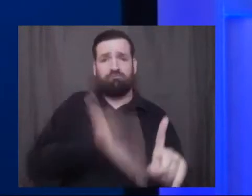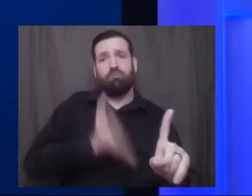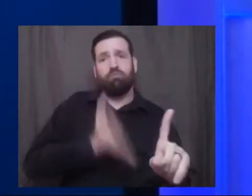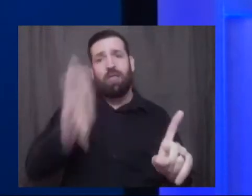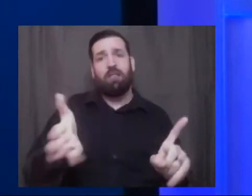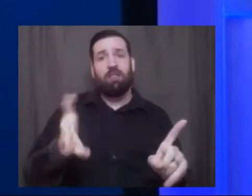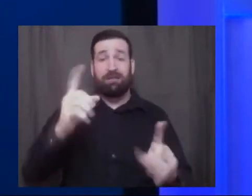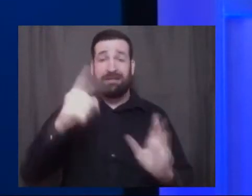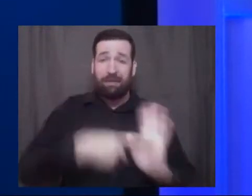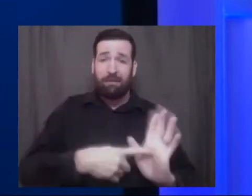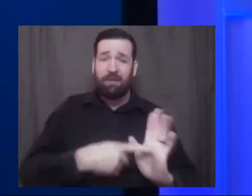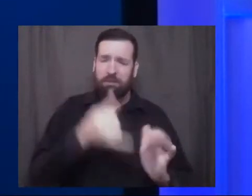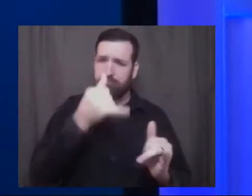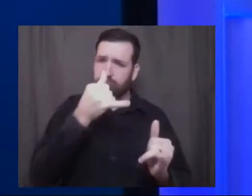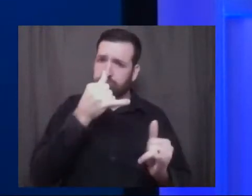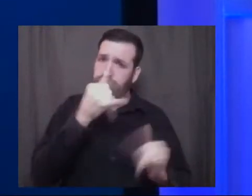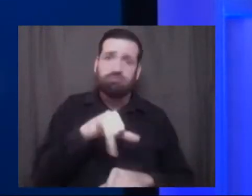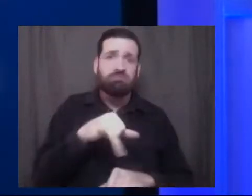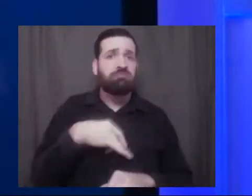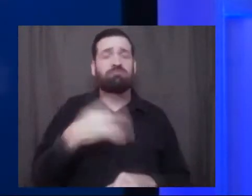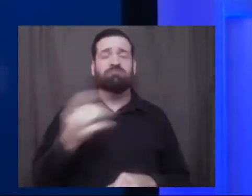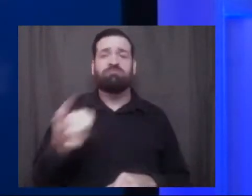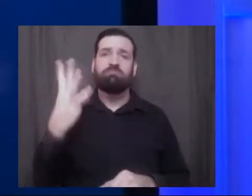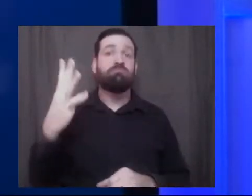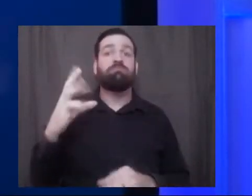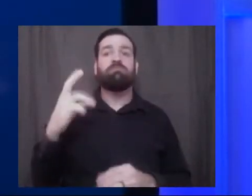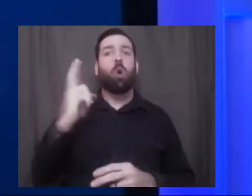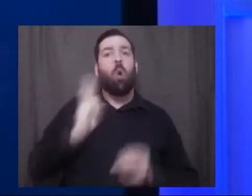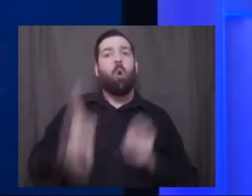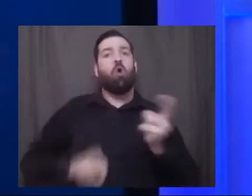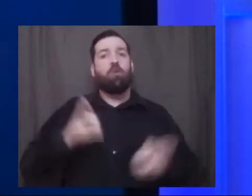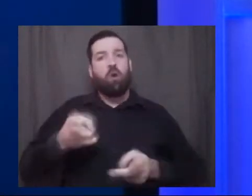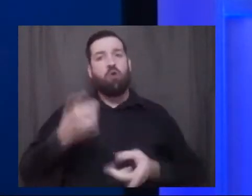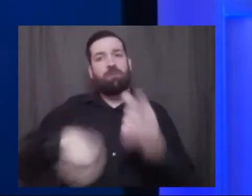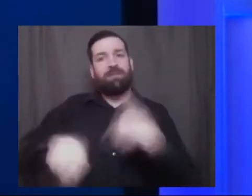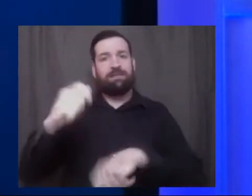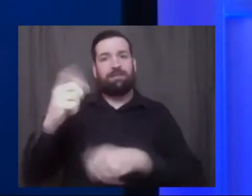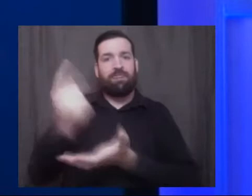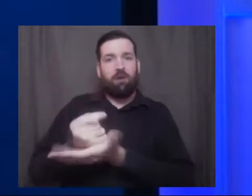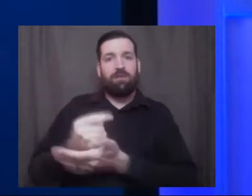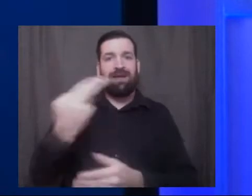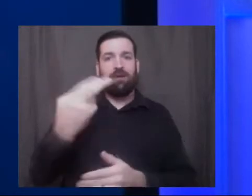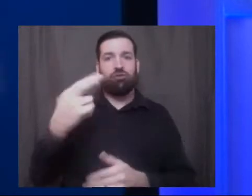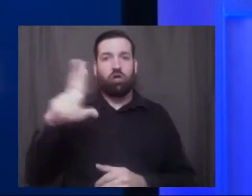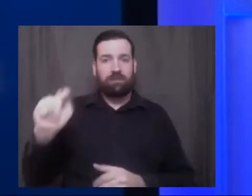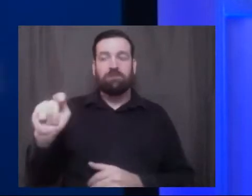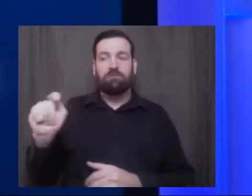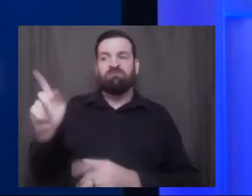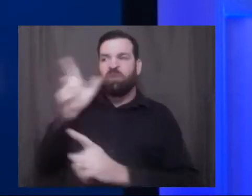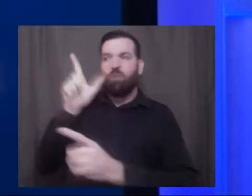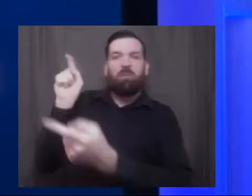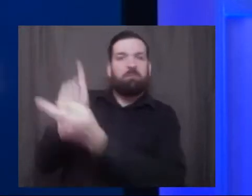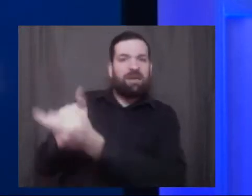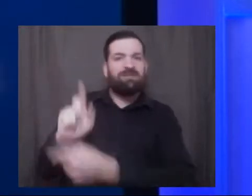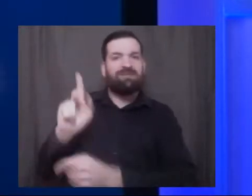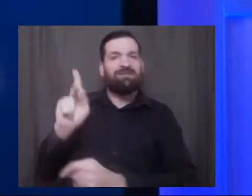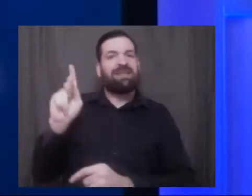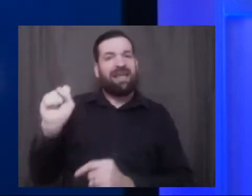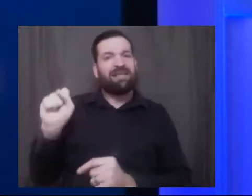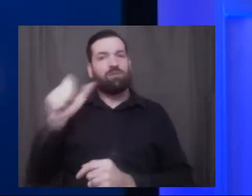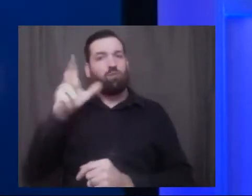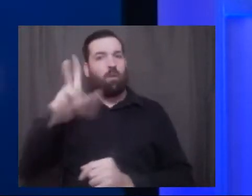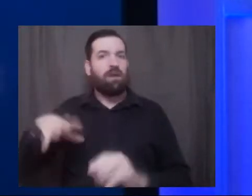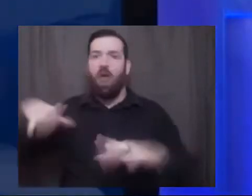brutal. Hormone replacement therapy, also called HRT, can help. So you'll meet a Kansas woman who's not at the age yet, but she's already